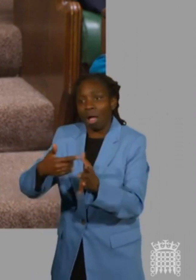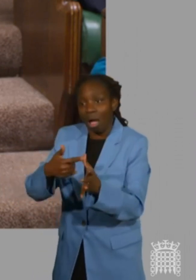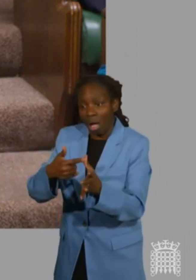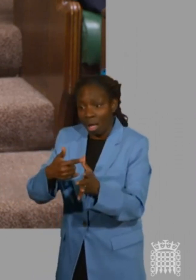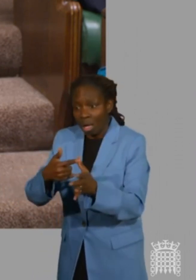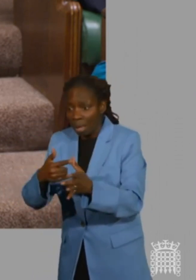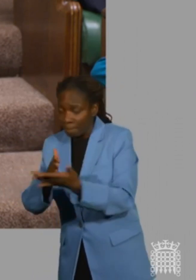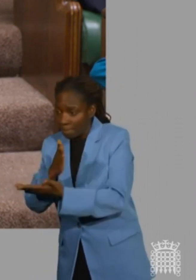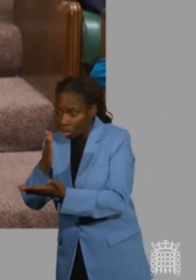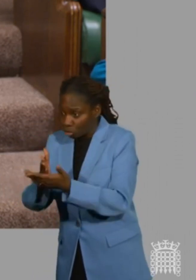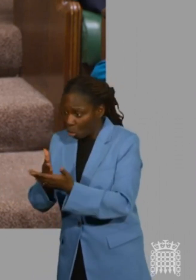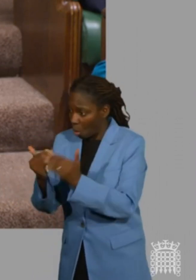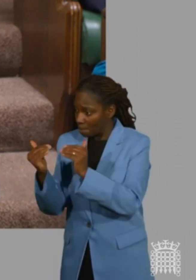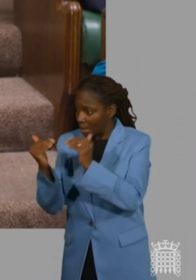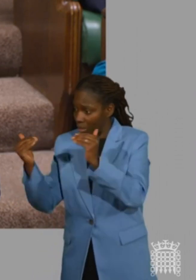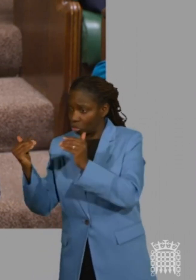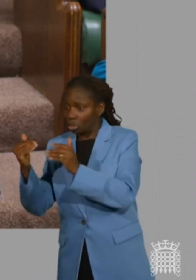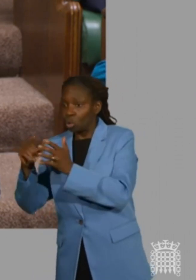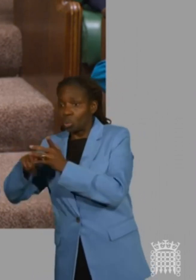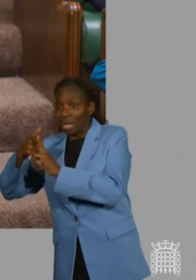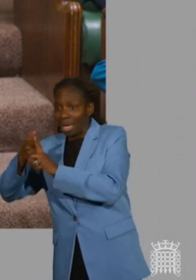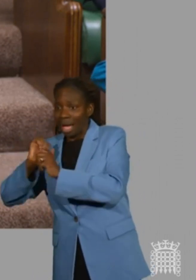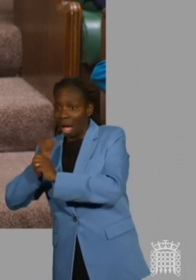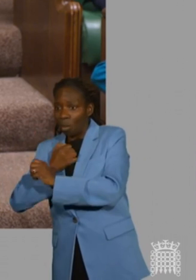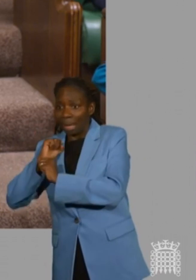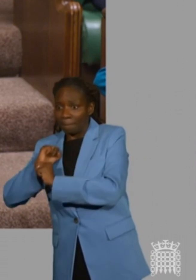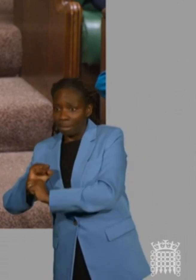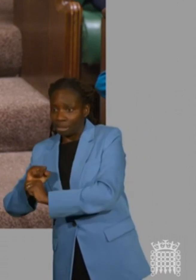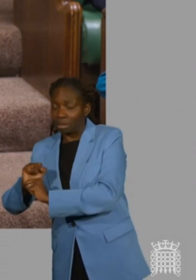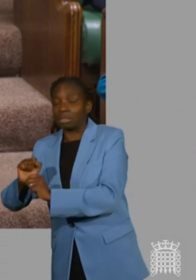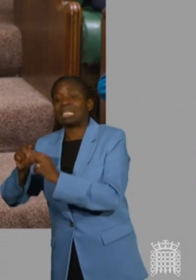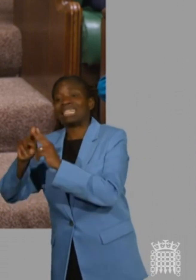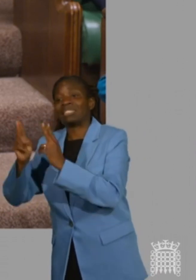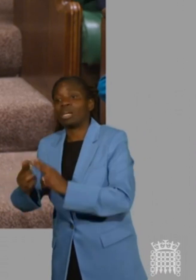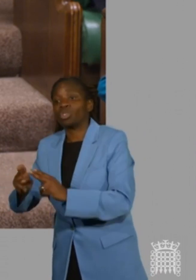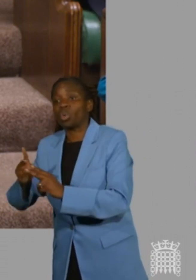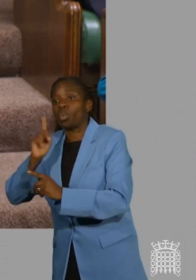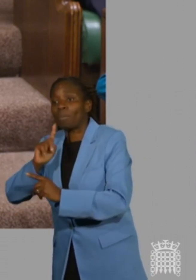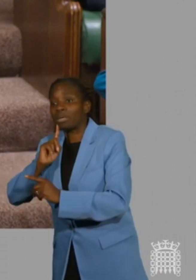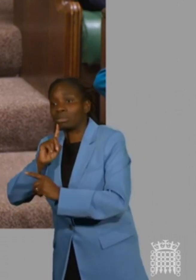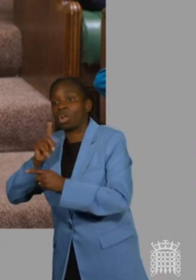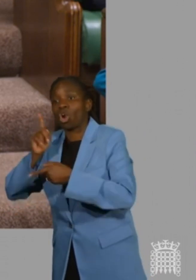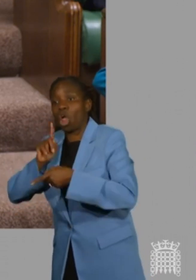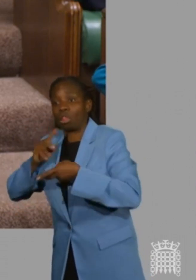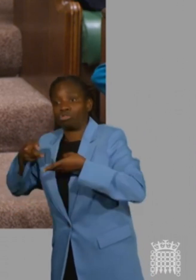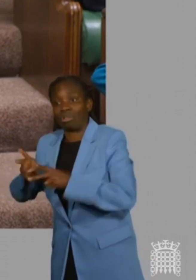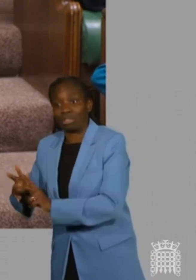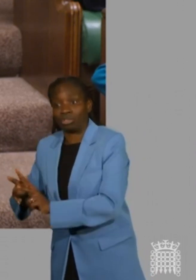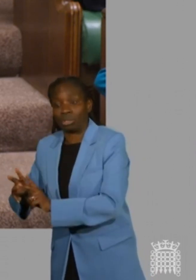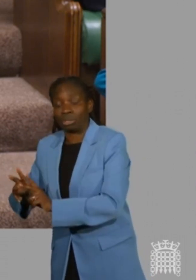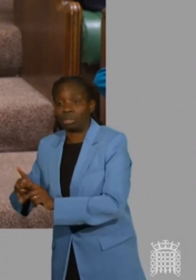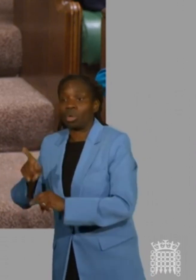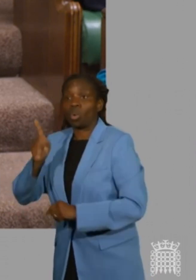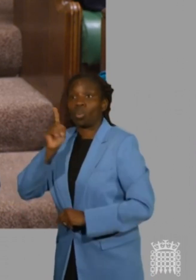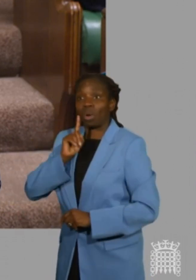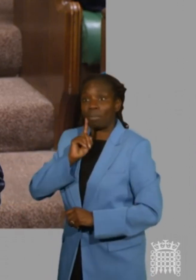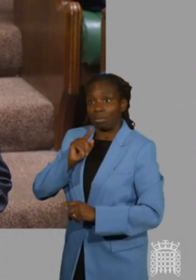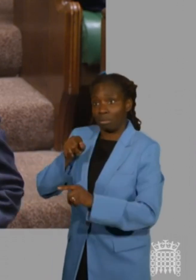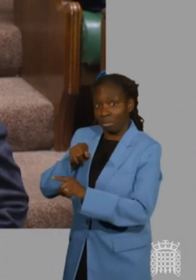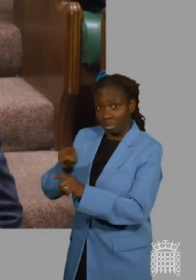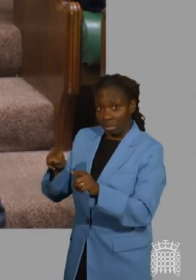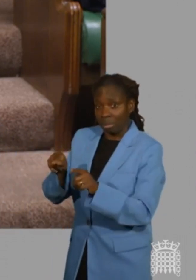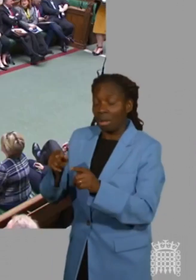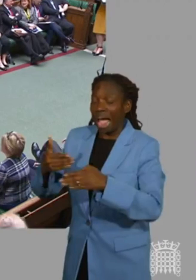International Women's and Girls Strategy, the Women, Peace and Security National Action Plan, and the International Development White